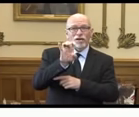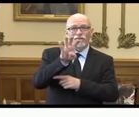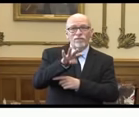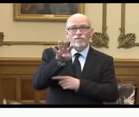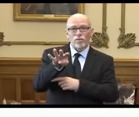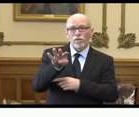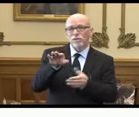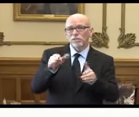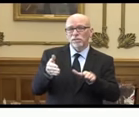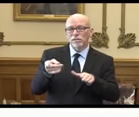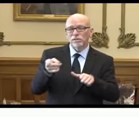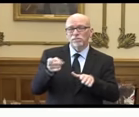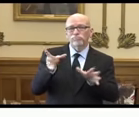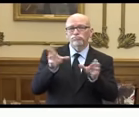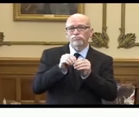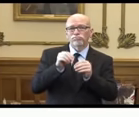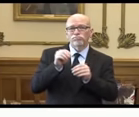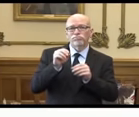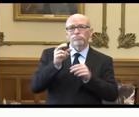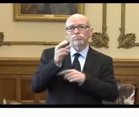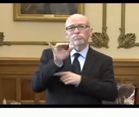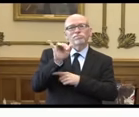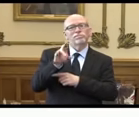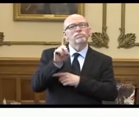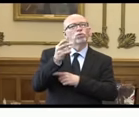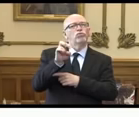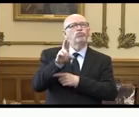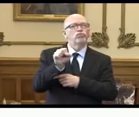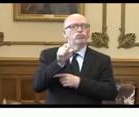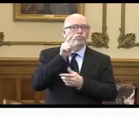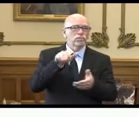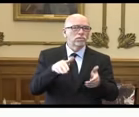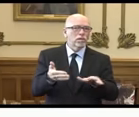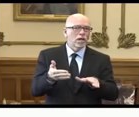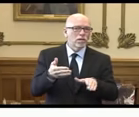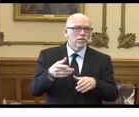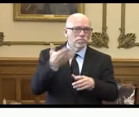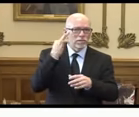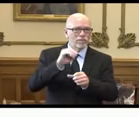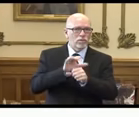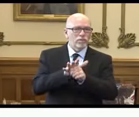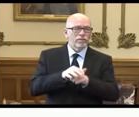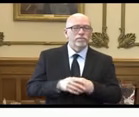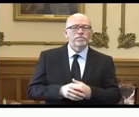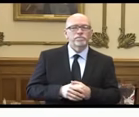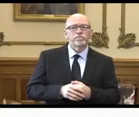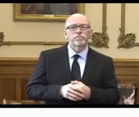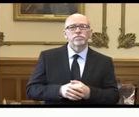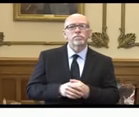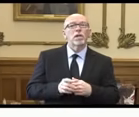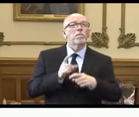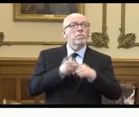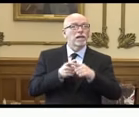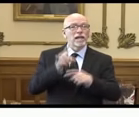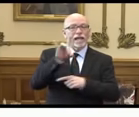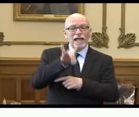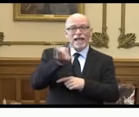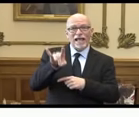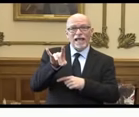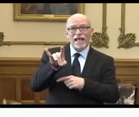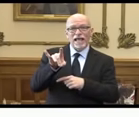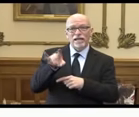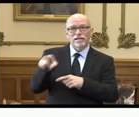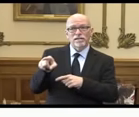844 as the total number of Hoosiers who have lost their lives to this disease. An additional 88 Hoosiers